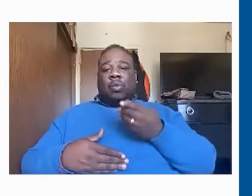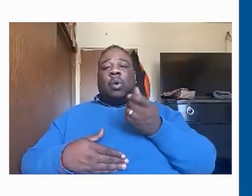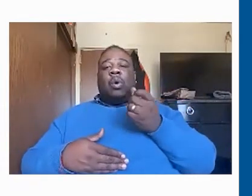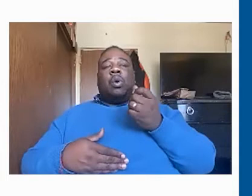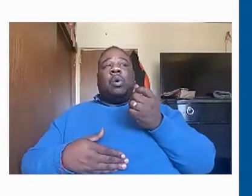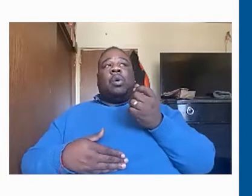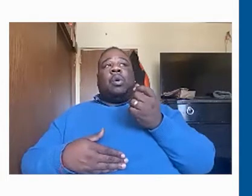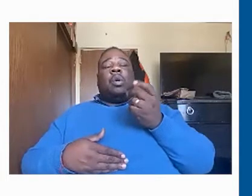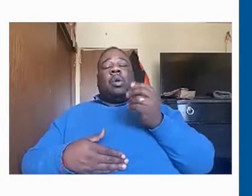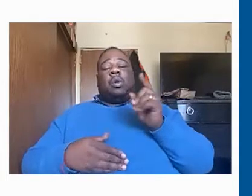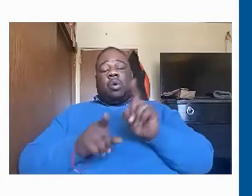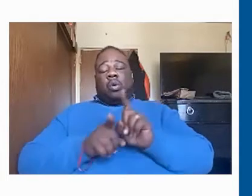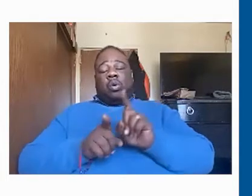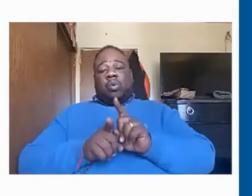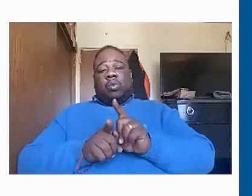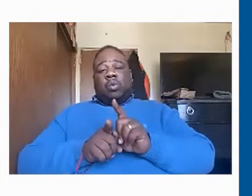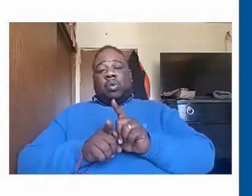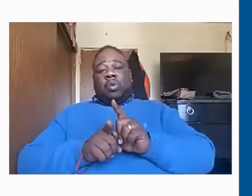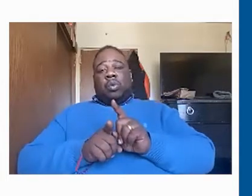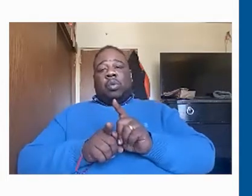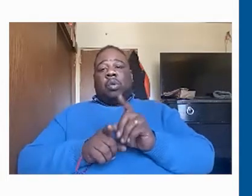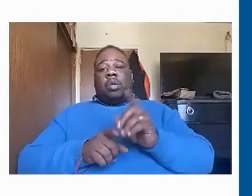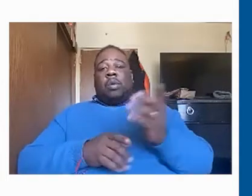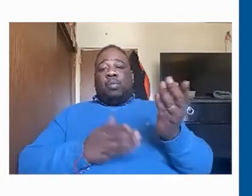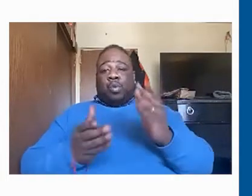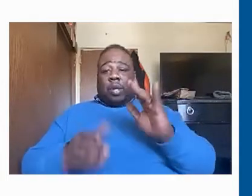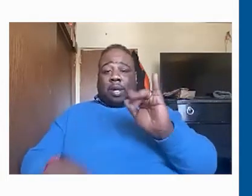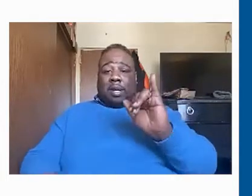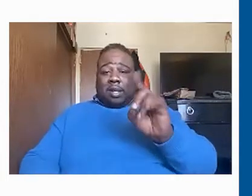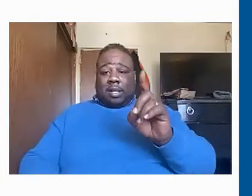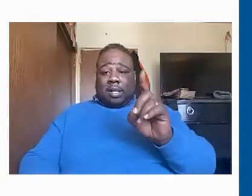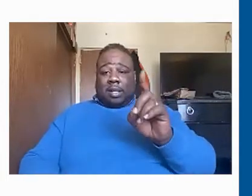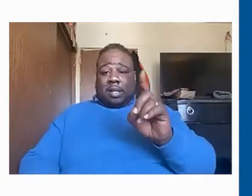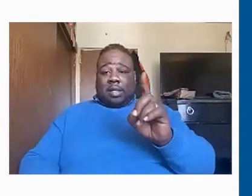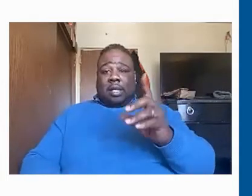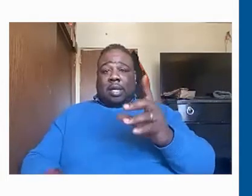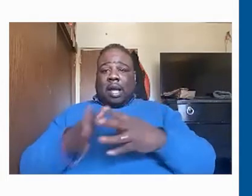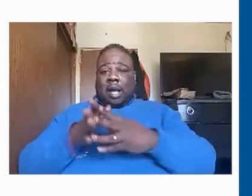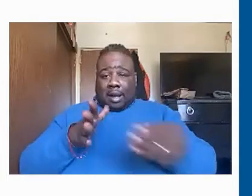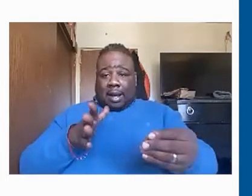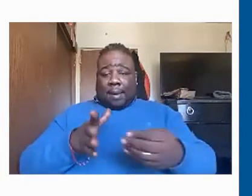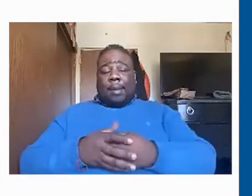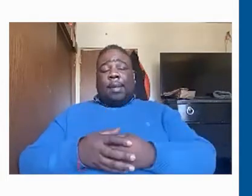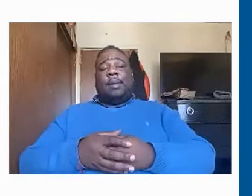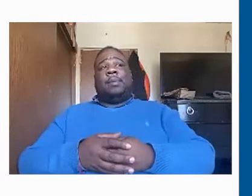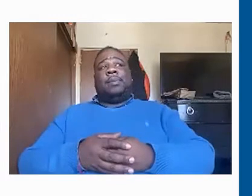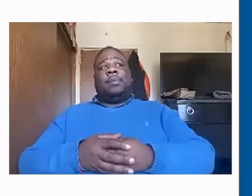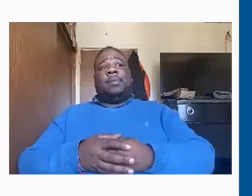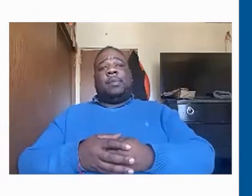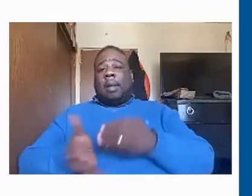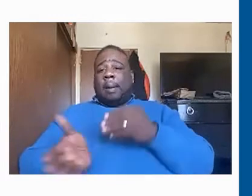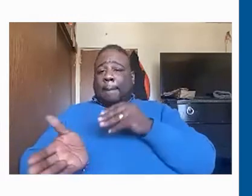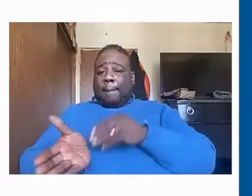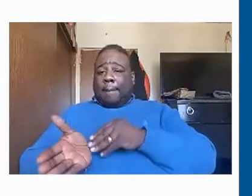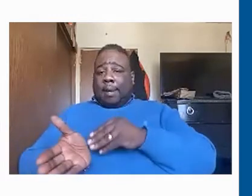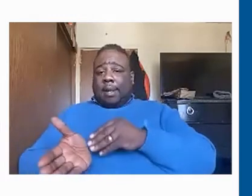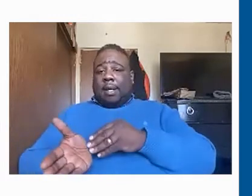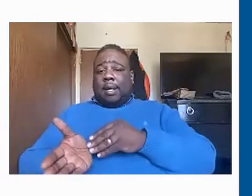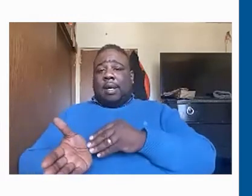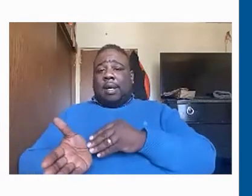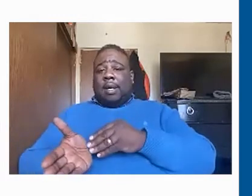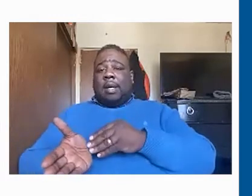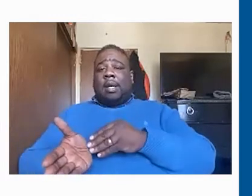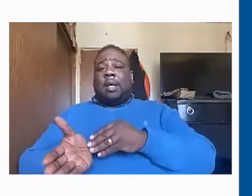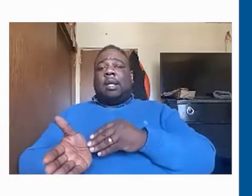copies of identification cards, so that can be an accessorized identification, Medicaid, Medicare card, again, all copies,